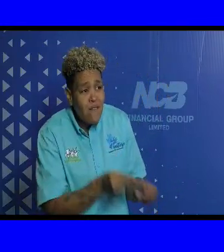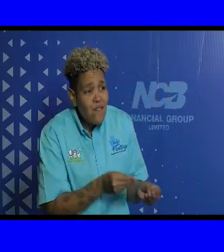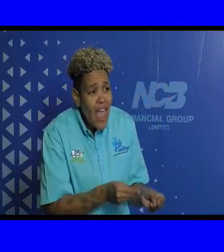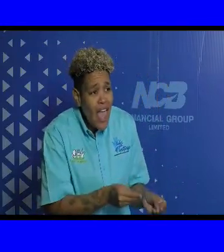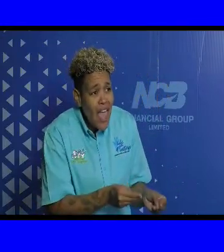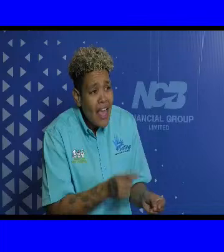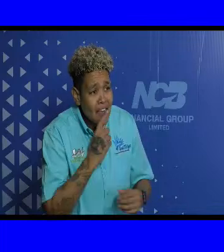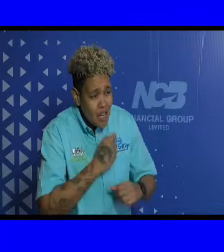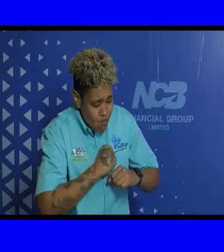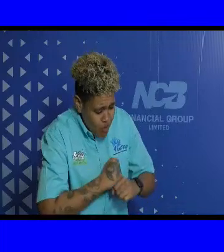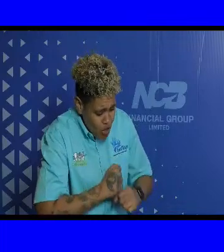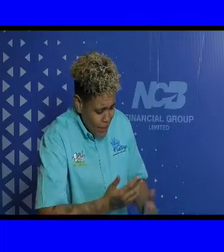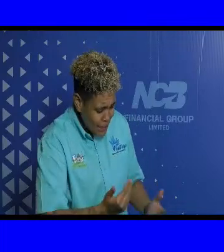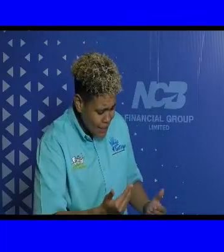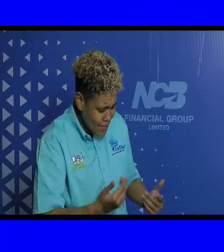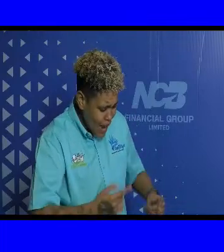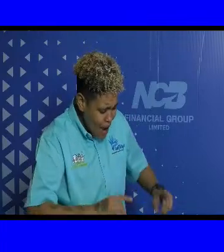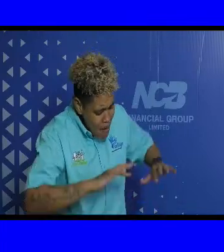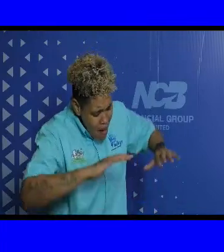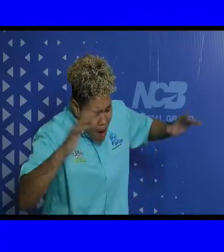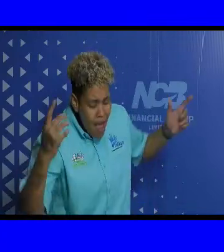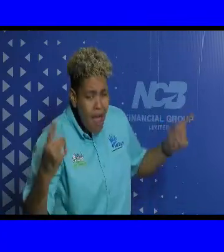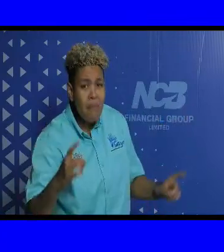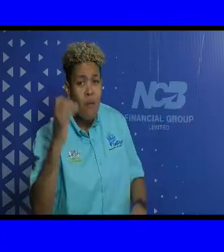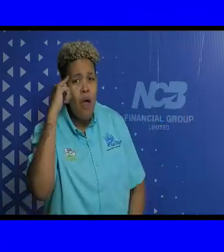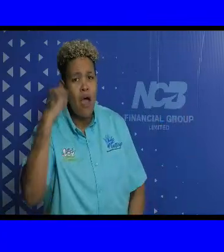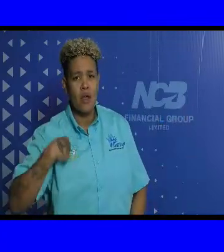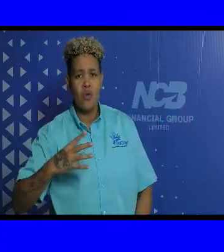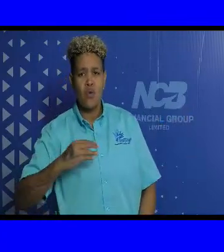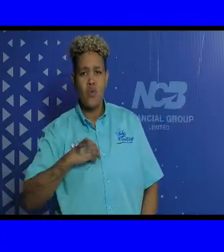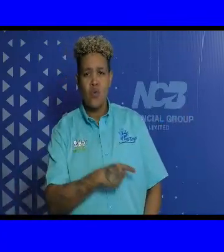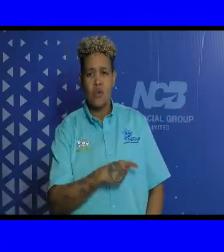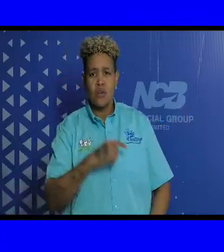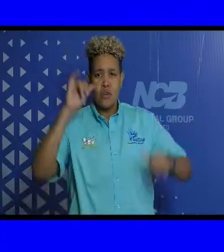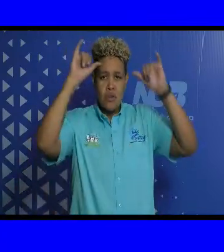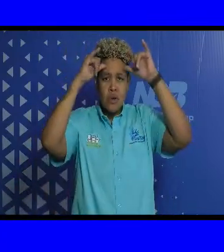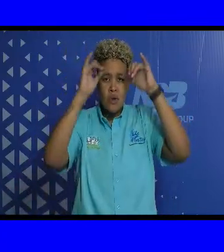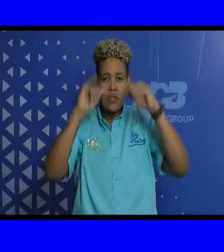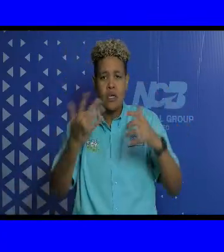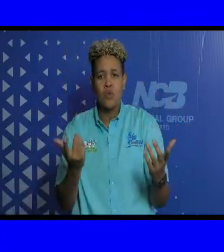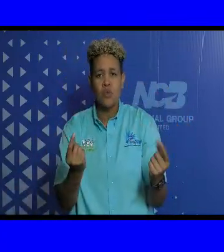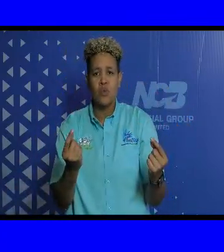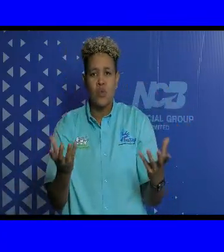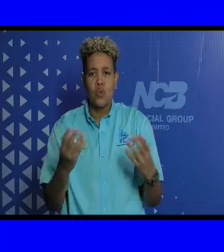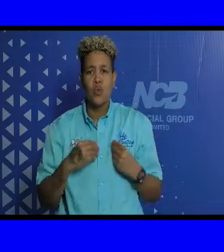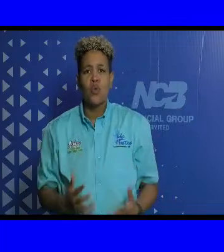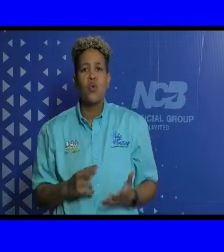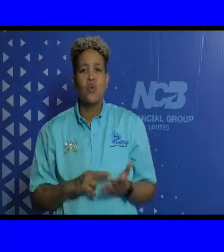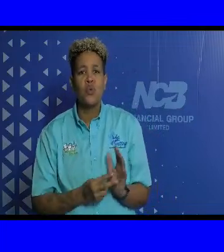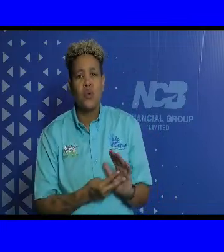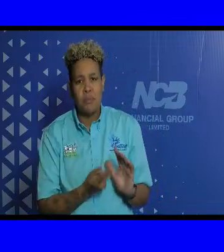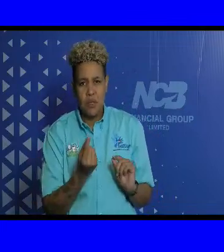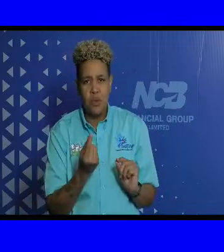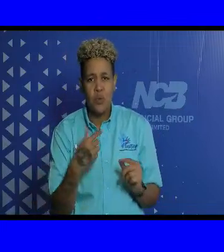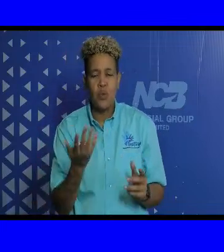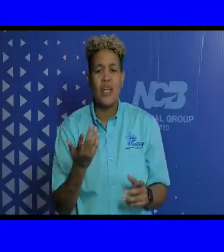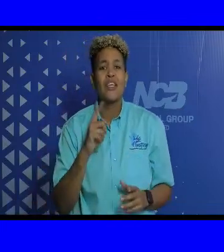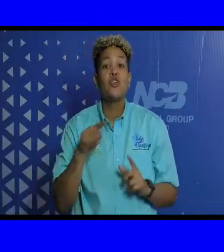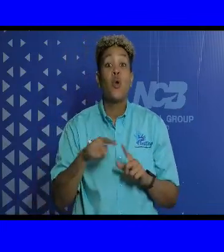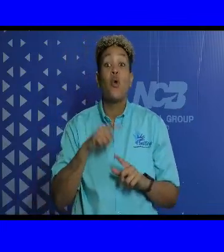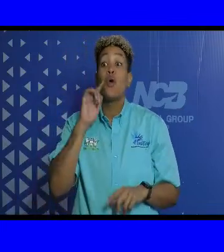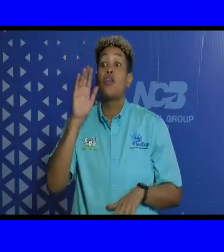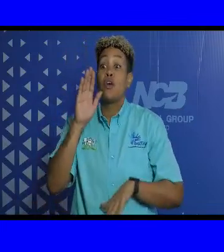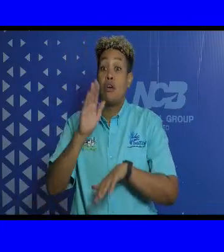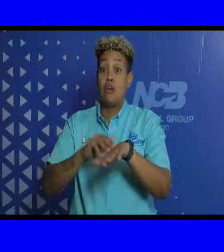you protect the calf, etc., etc., etc. Because you're the owner. That's what owners do. An agent, someone you